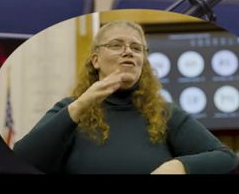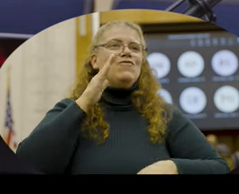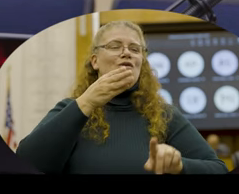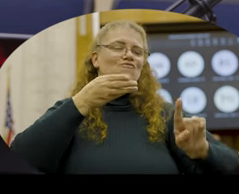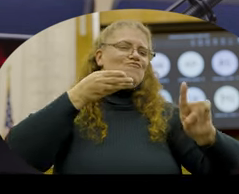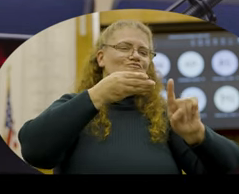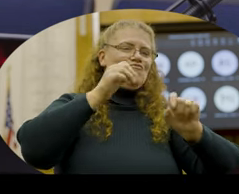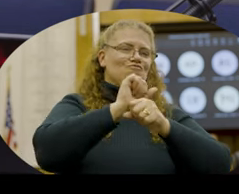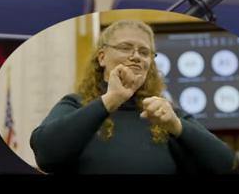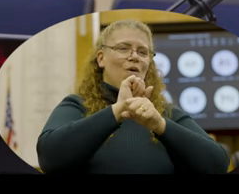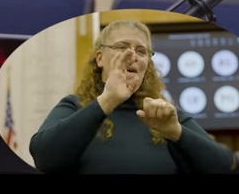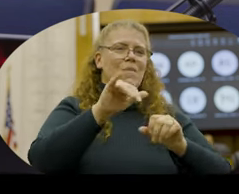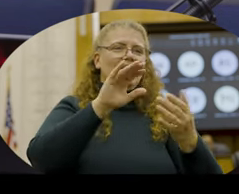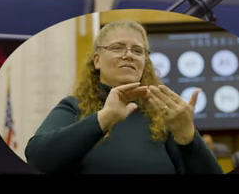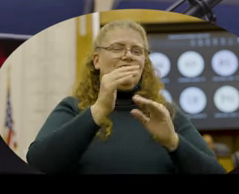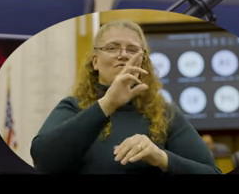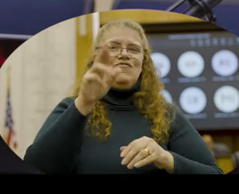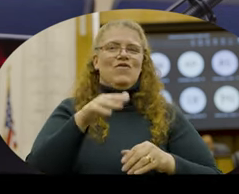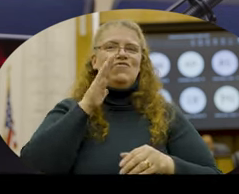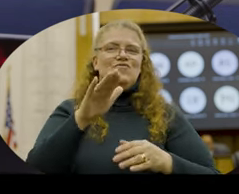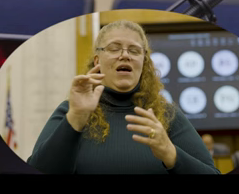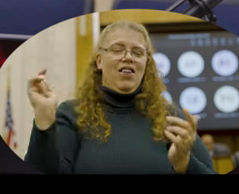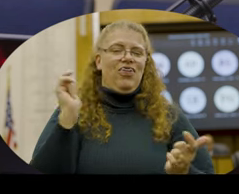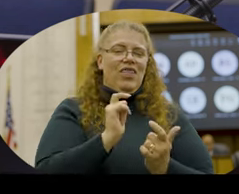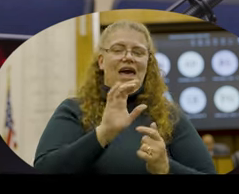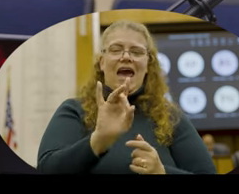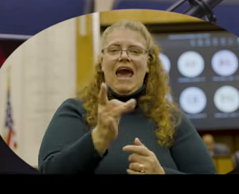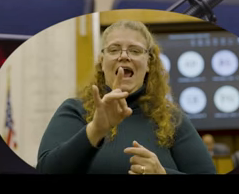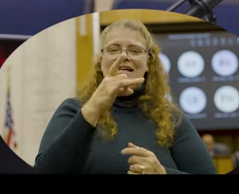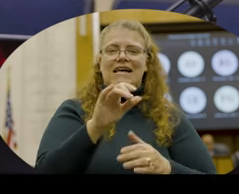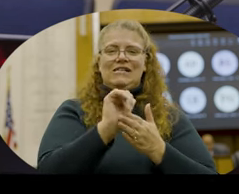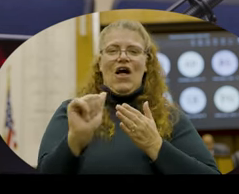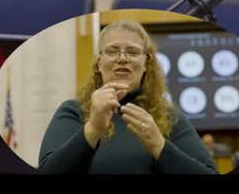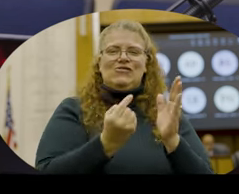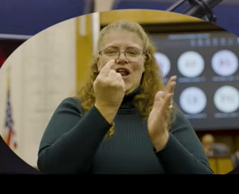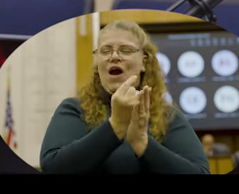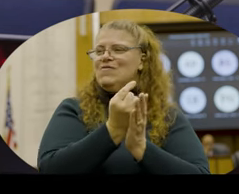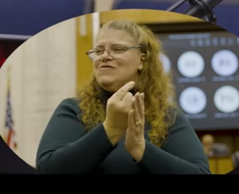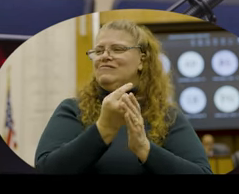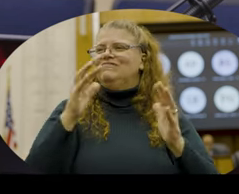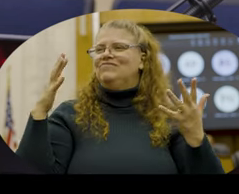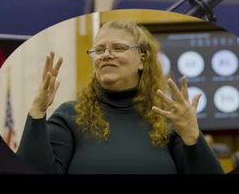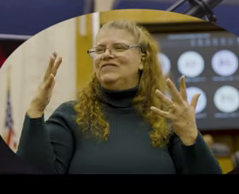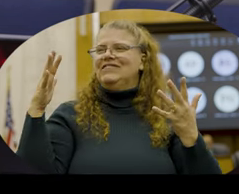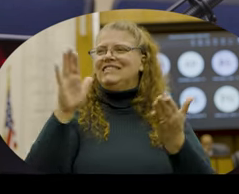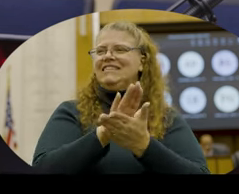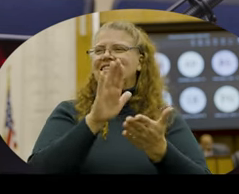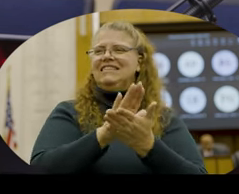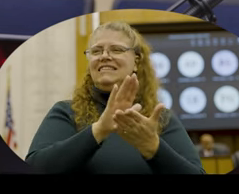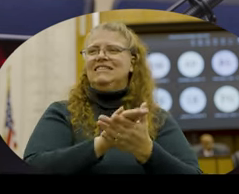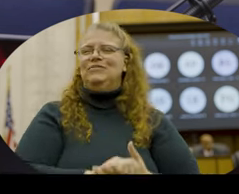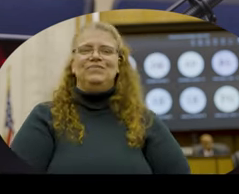to replace Fire Station 21 and $10 million in upgrades to the Richmond Police